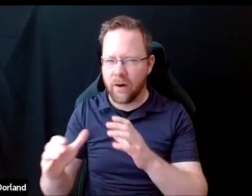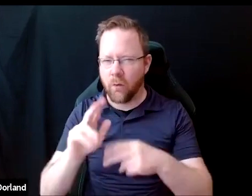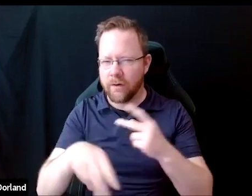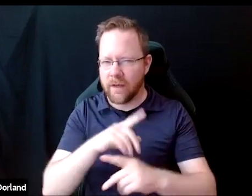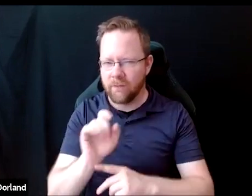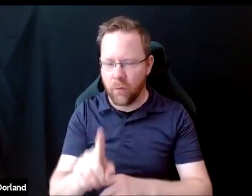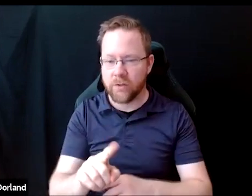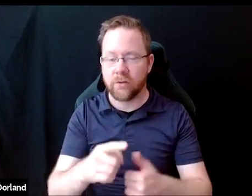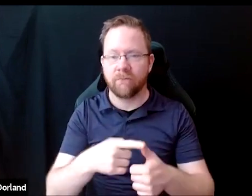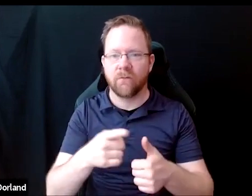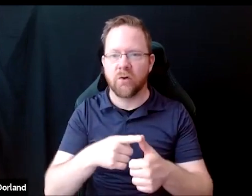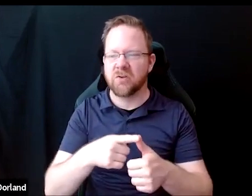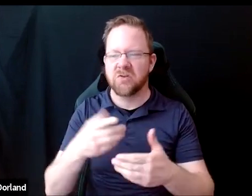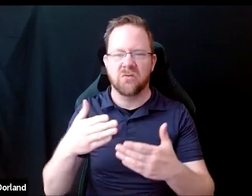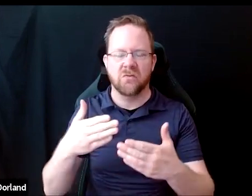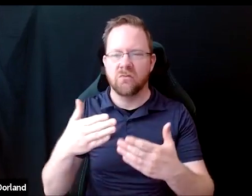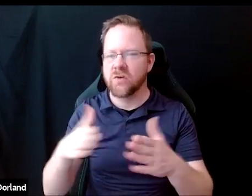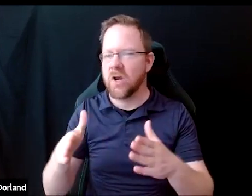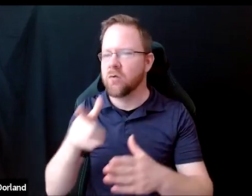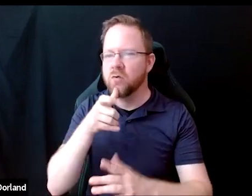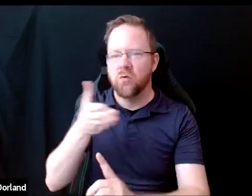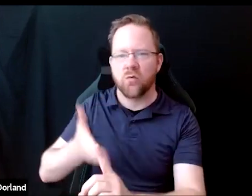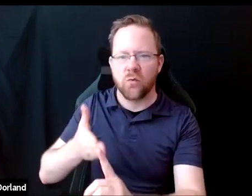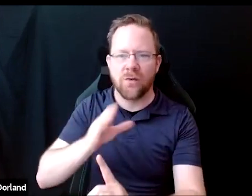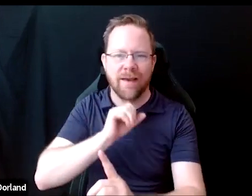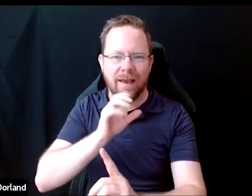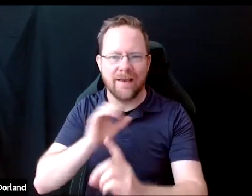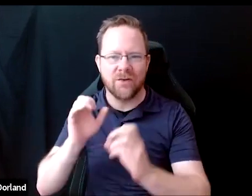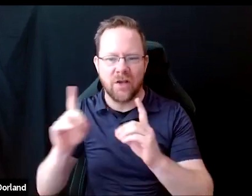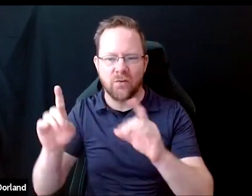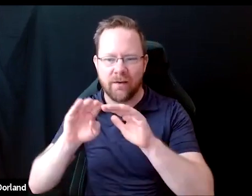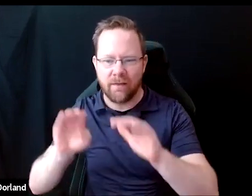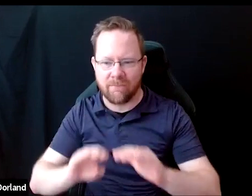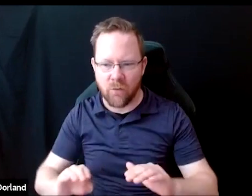First, some demographics, for instance, their age, their education level,